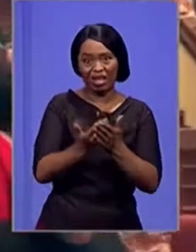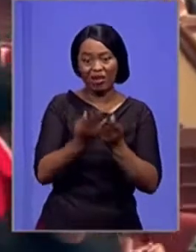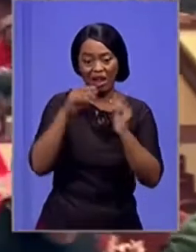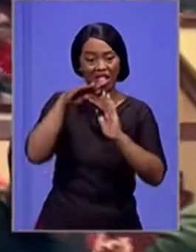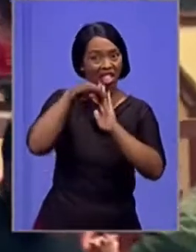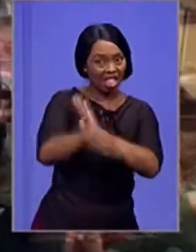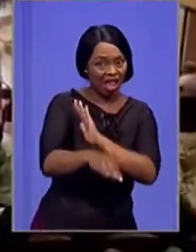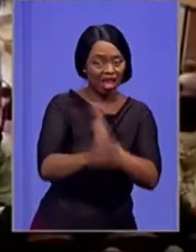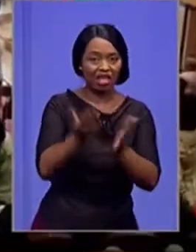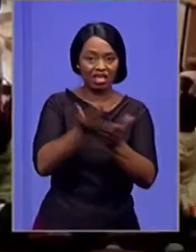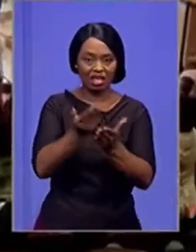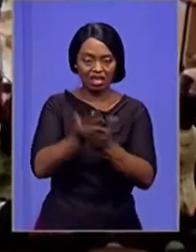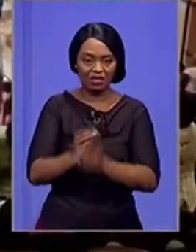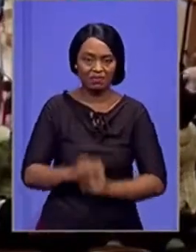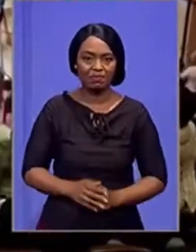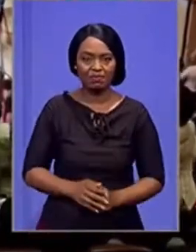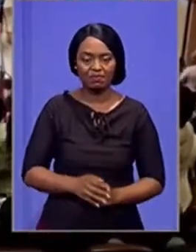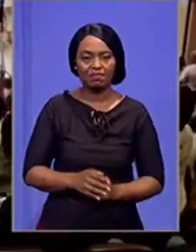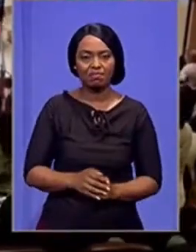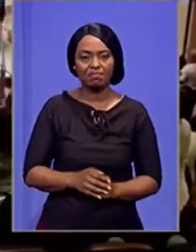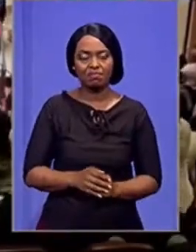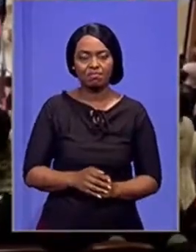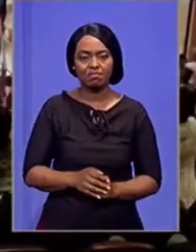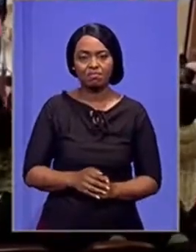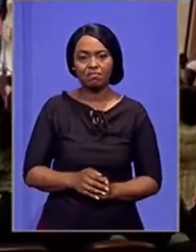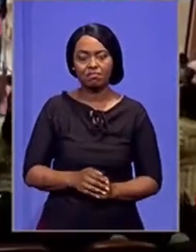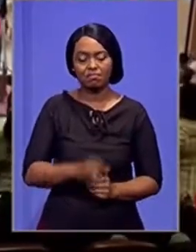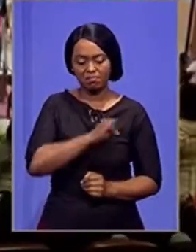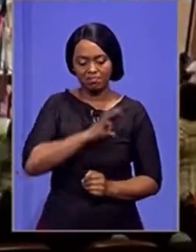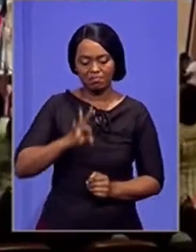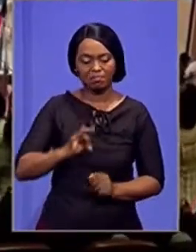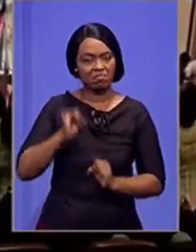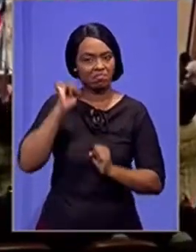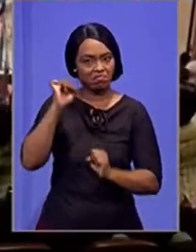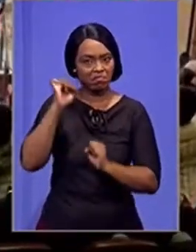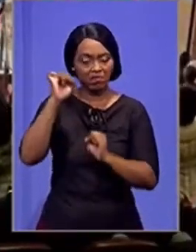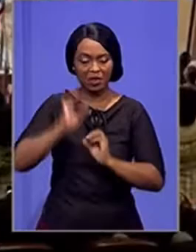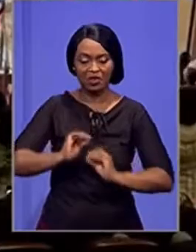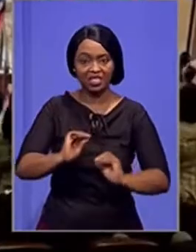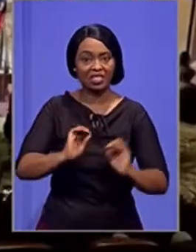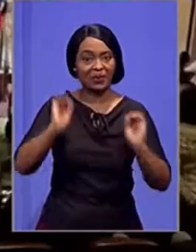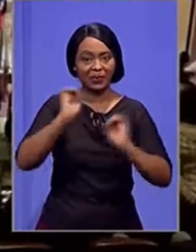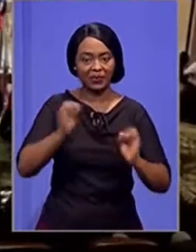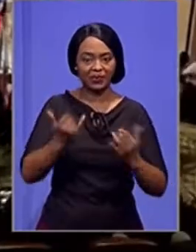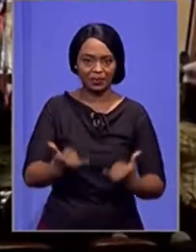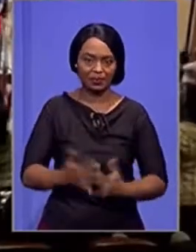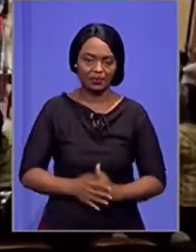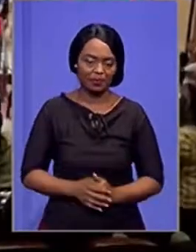thoto le dikgaruru tšeo di begilwego ka ge bašomi ba be ba le mogwantong wa khutšo.